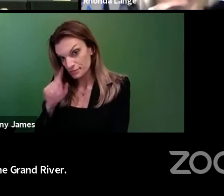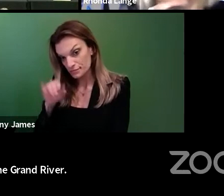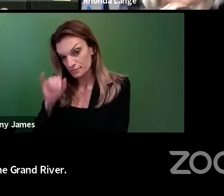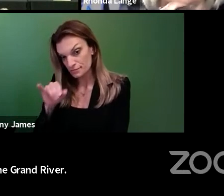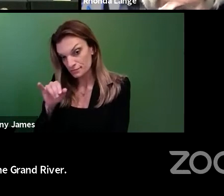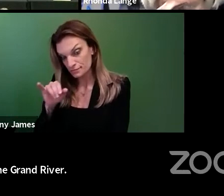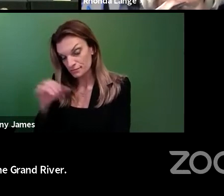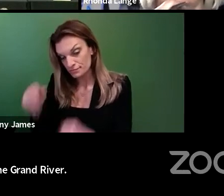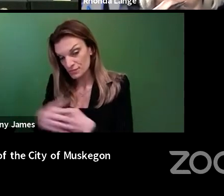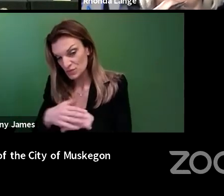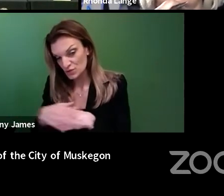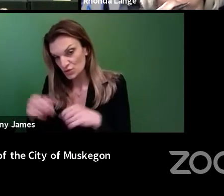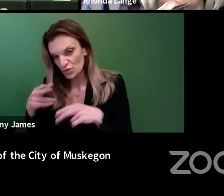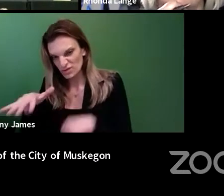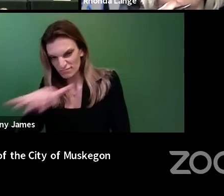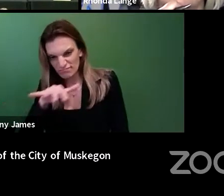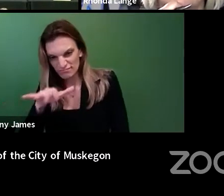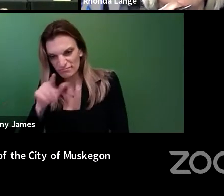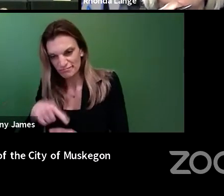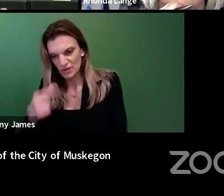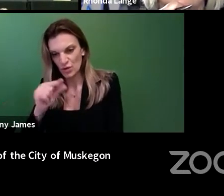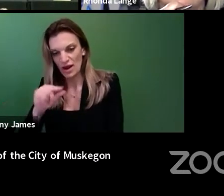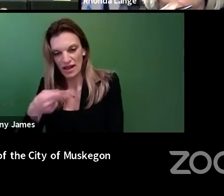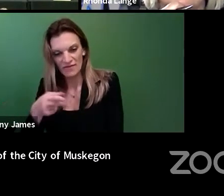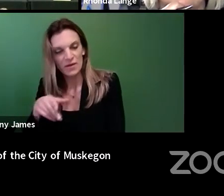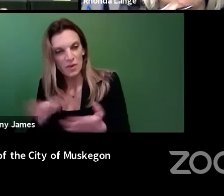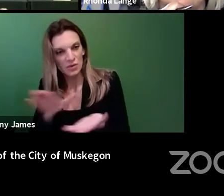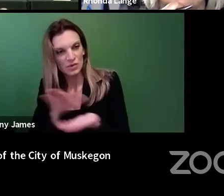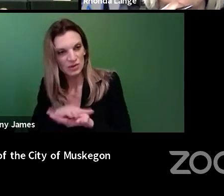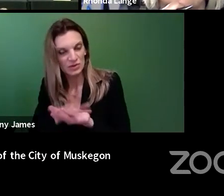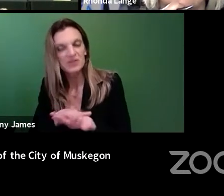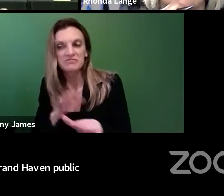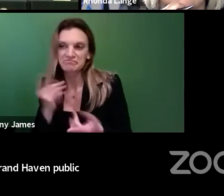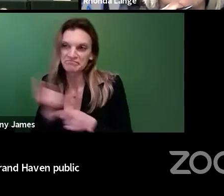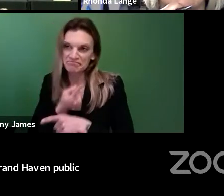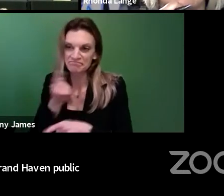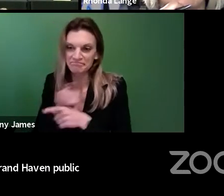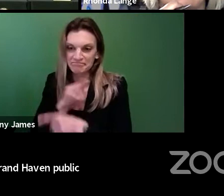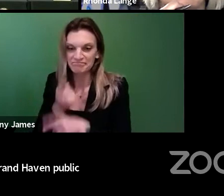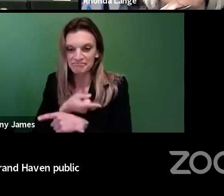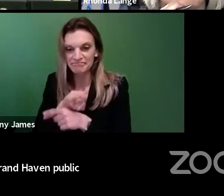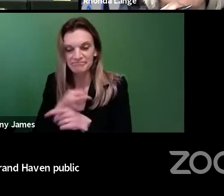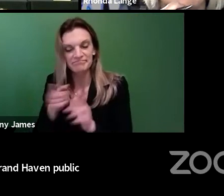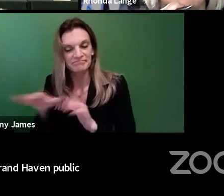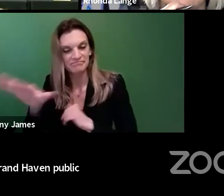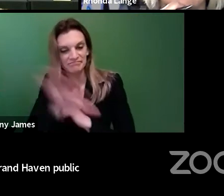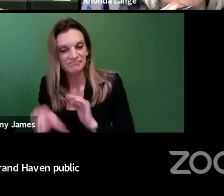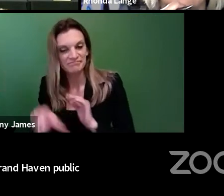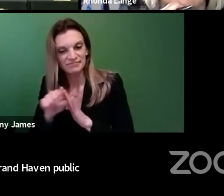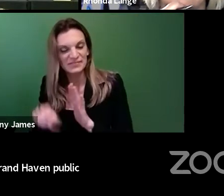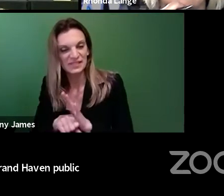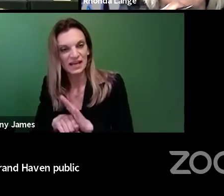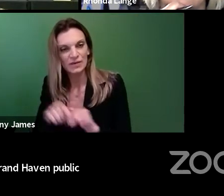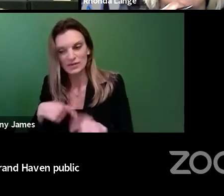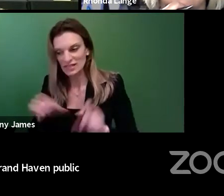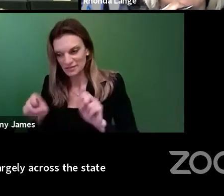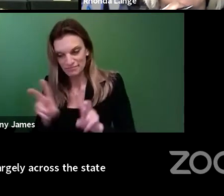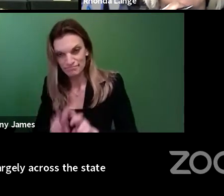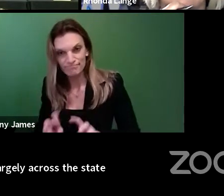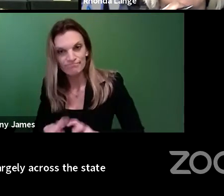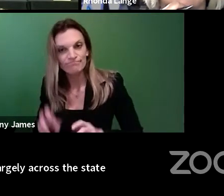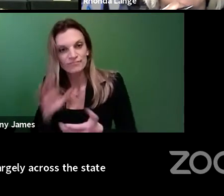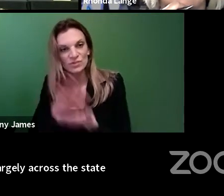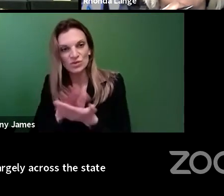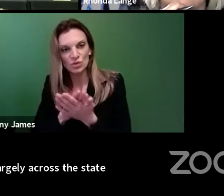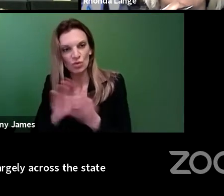Shores and Grand Haven Public Schools. It makes sense, I think, largely across the state to really look into the school districts